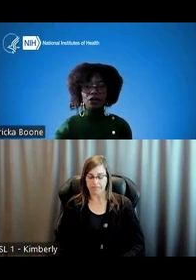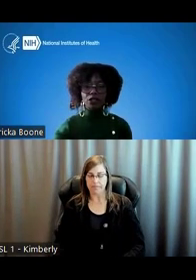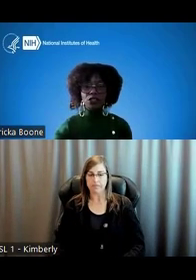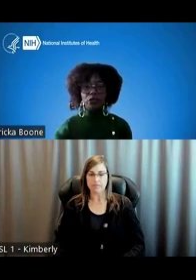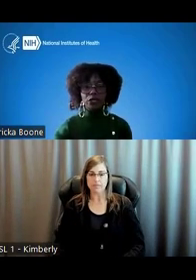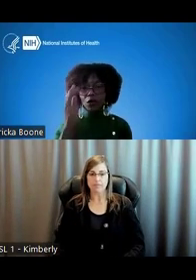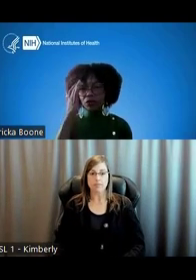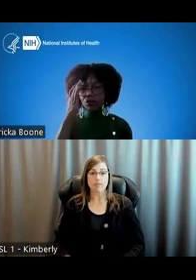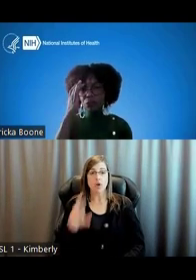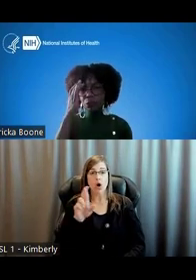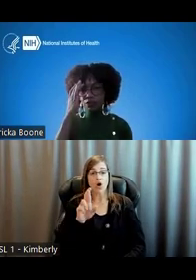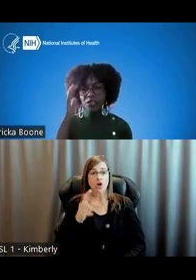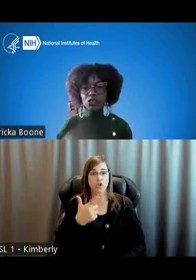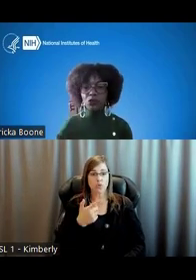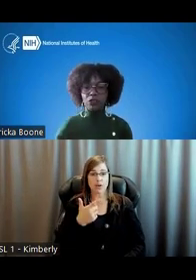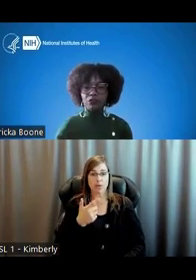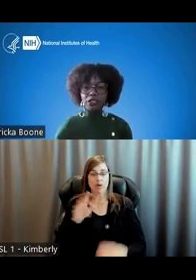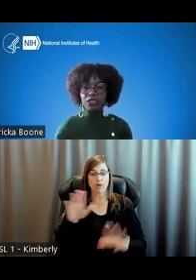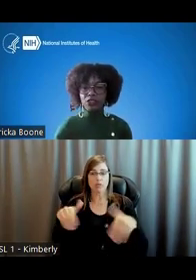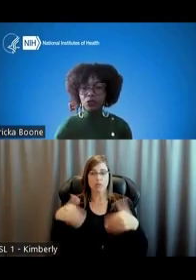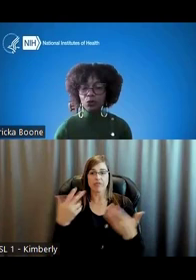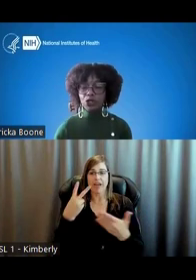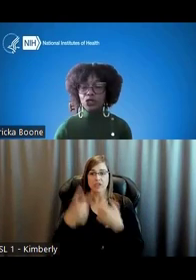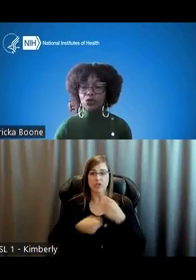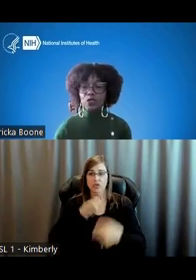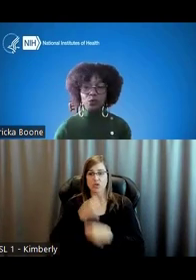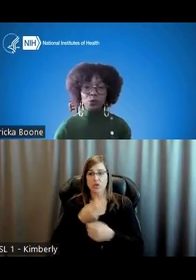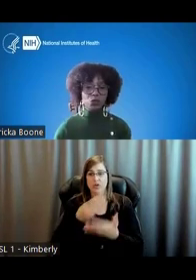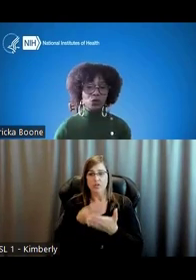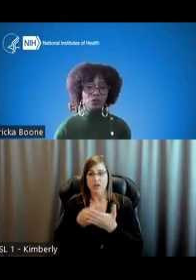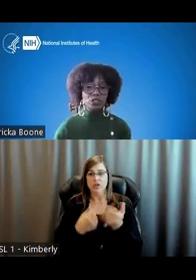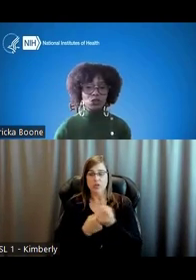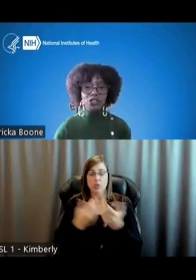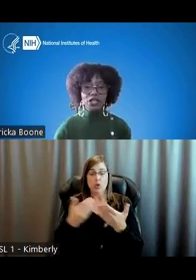We have the R21, which provides 2-year funding to support new